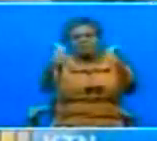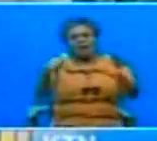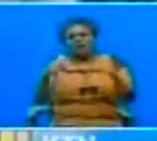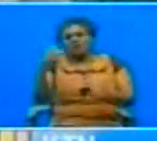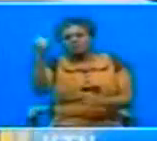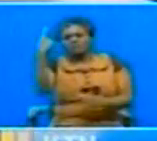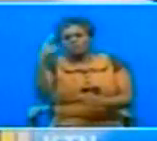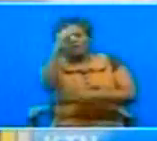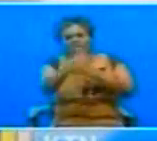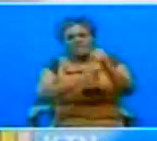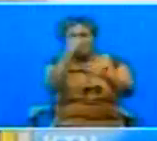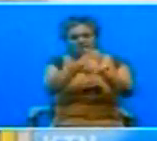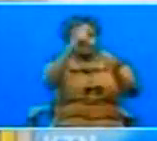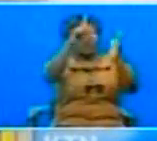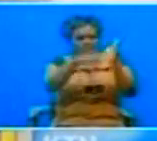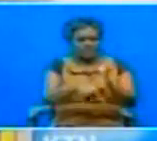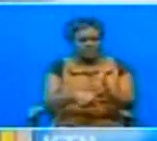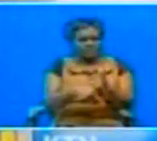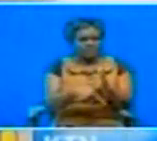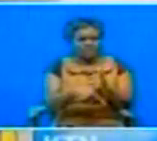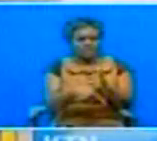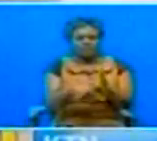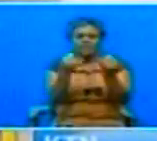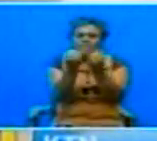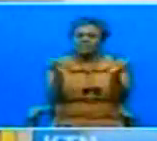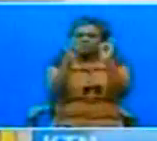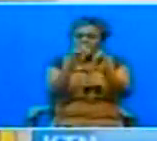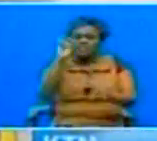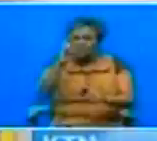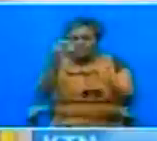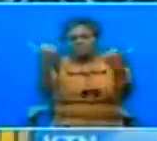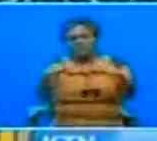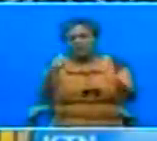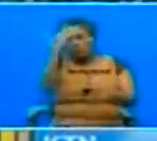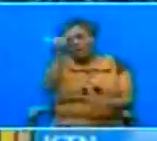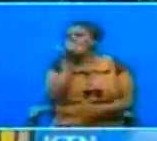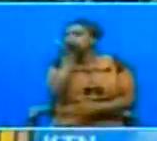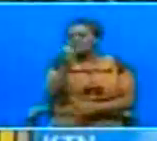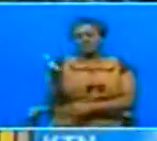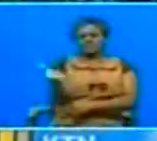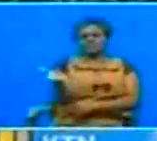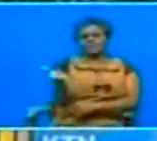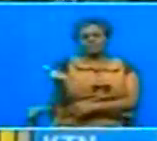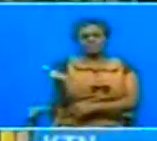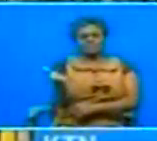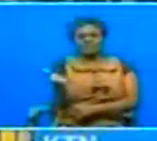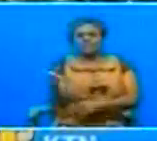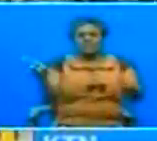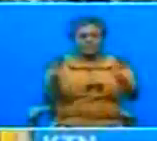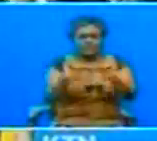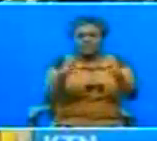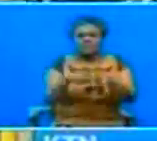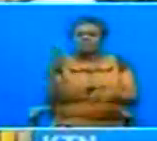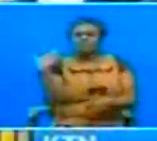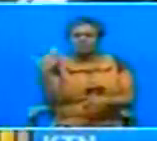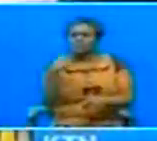years later. We have not gained that independence because of negligence. With him are